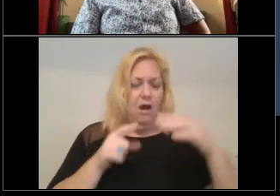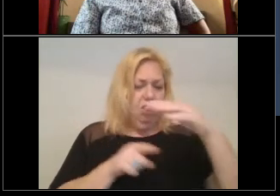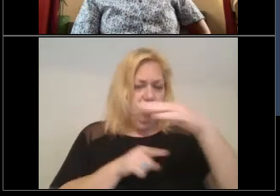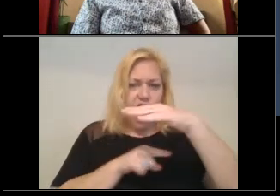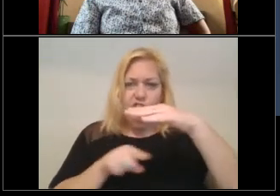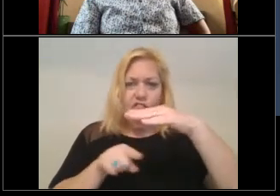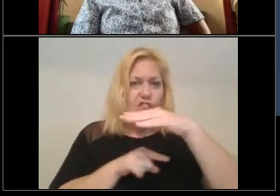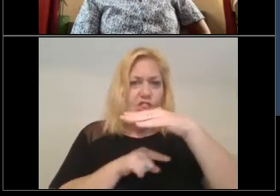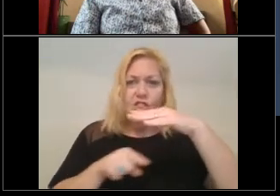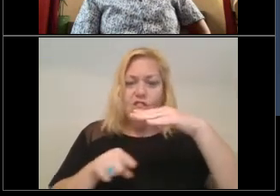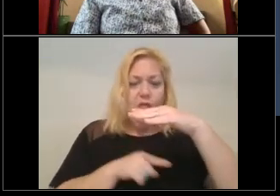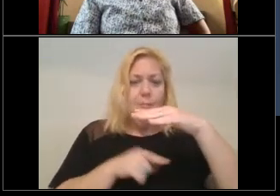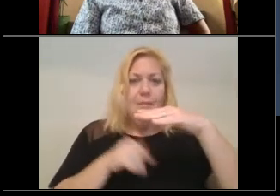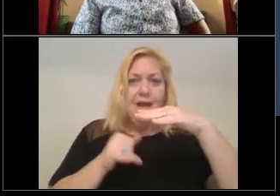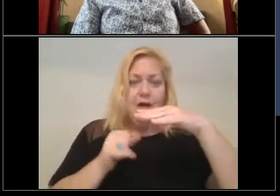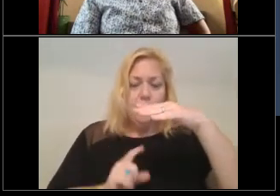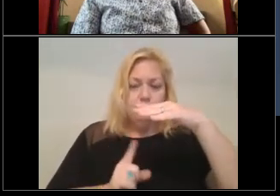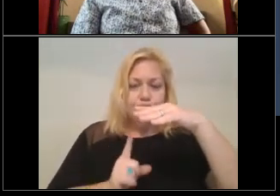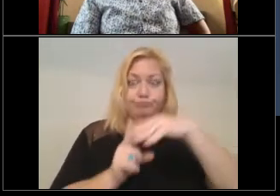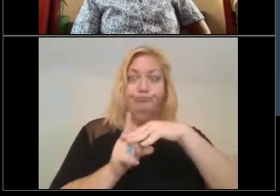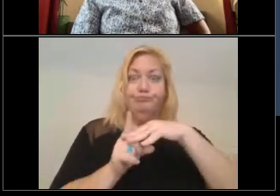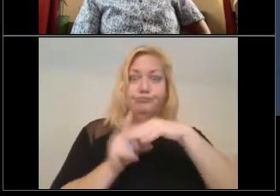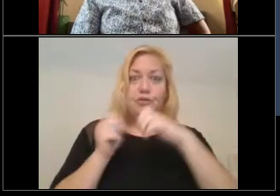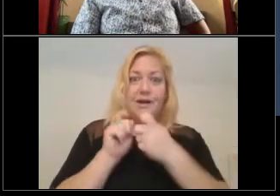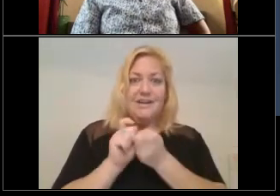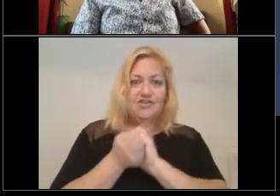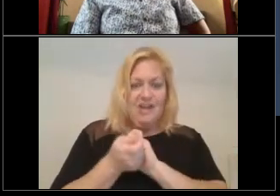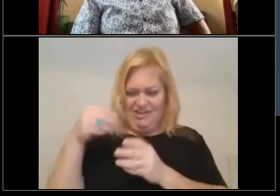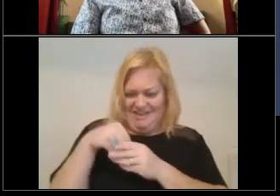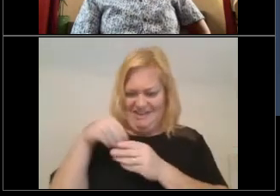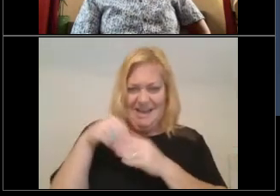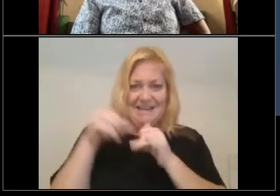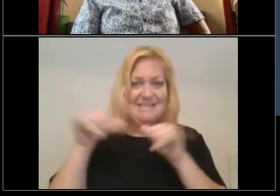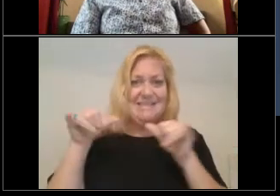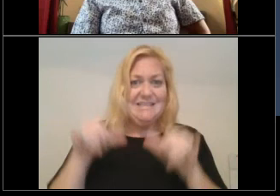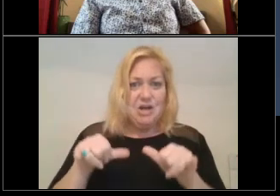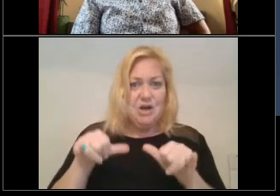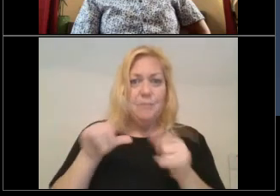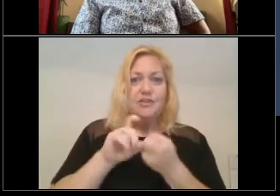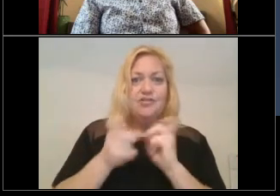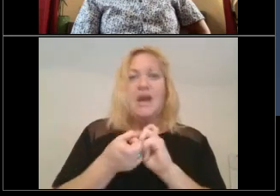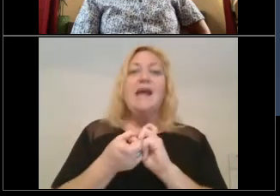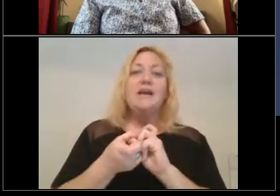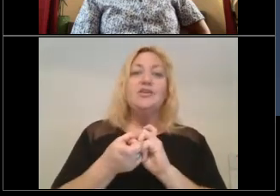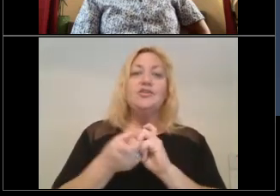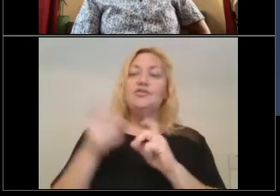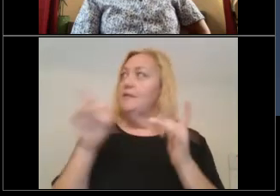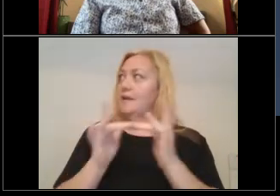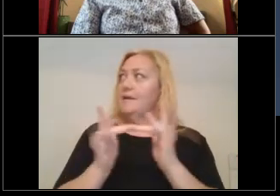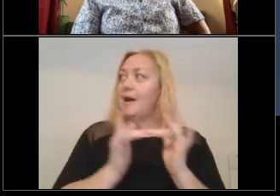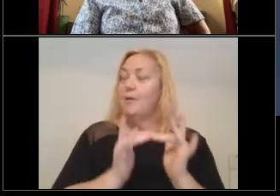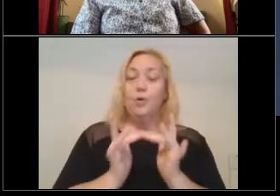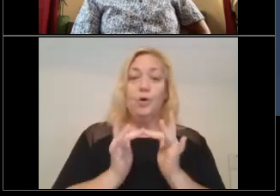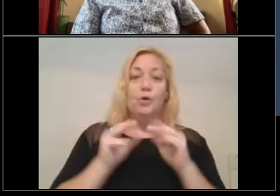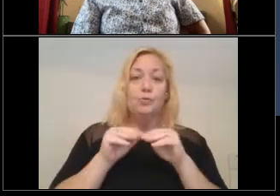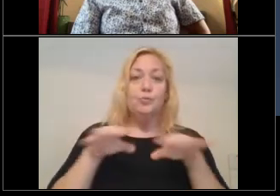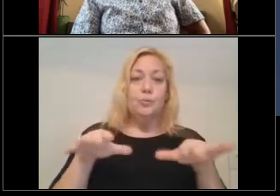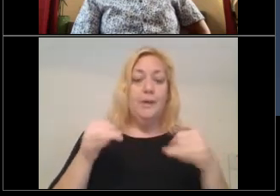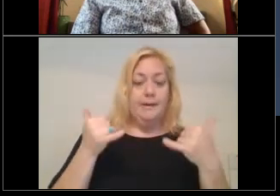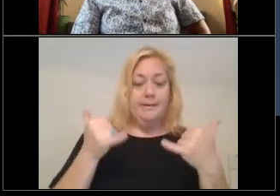to revolutionize from inside and set up this network, and now see, you know, now